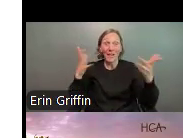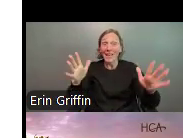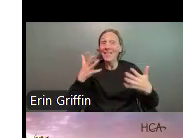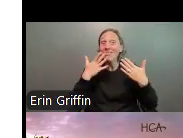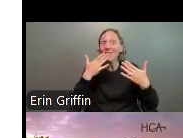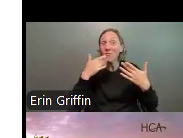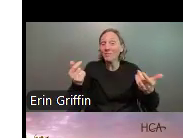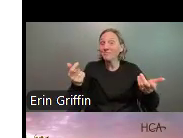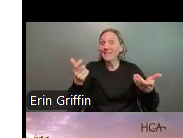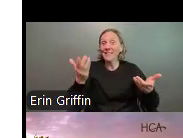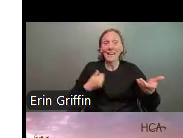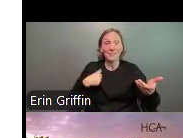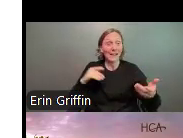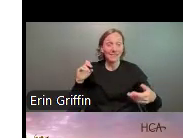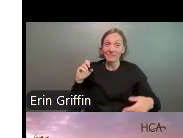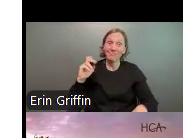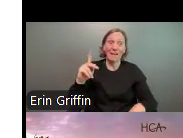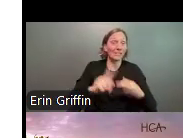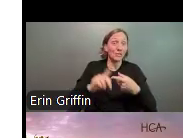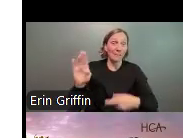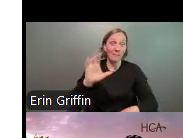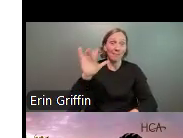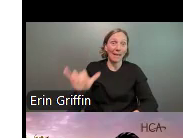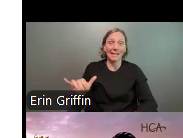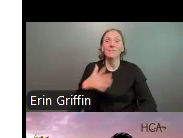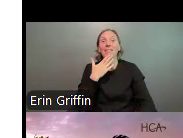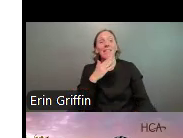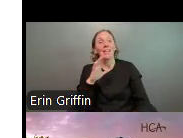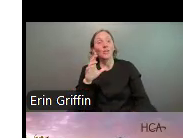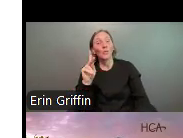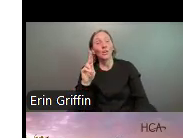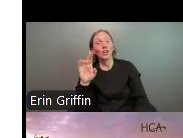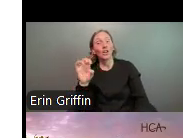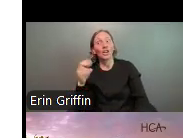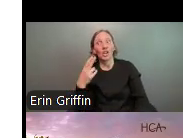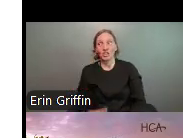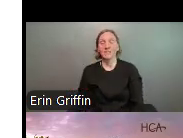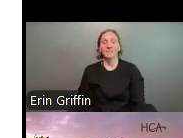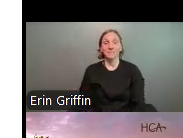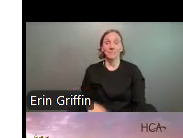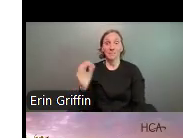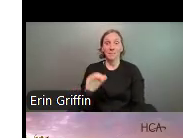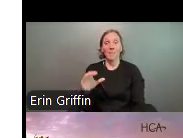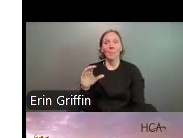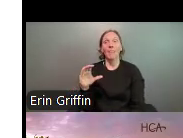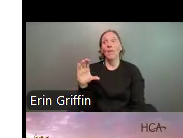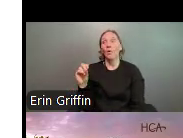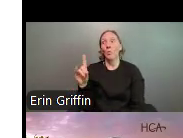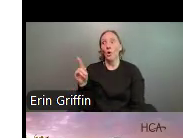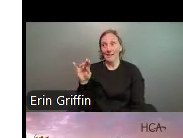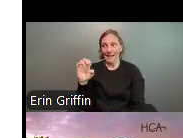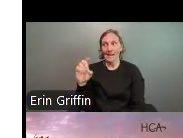to Becky. Thanks so much, Kush. Appreciate that. Next up is coordinated care